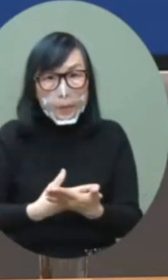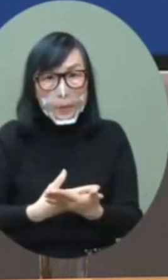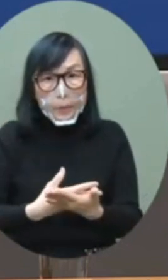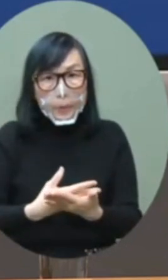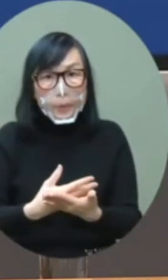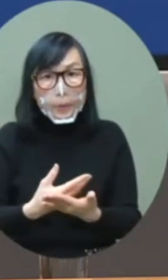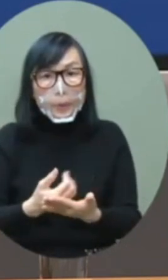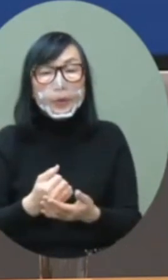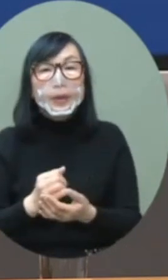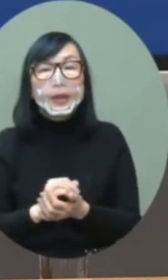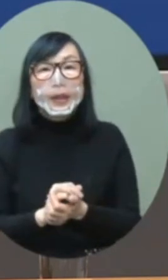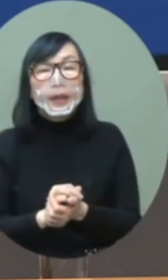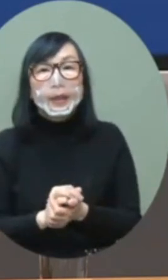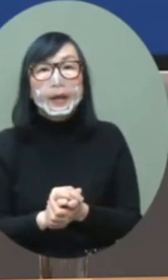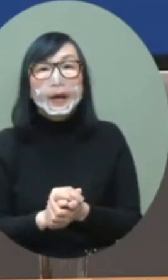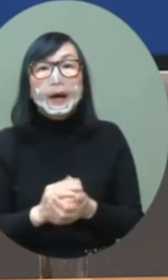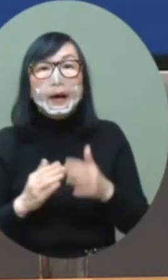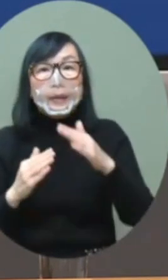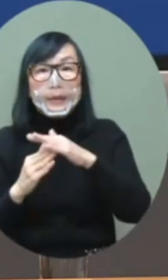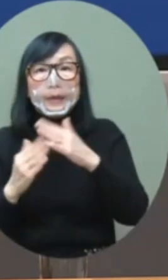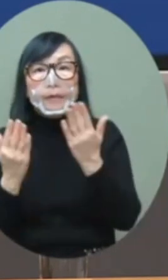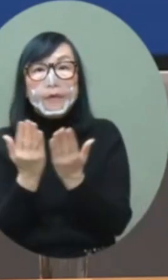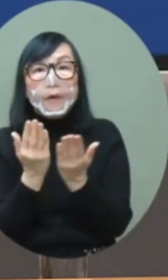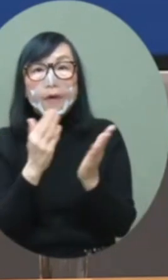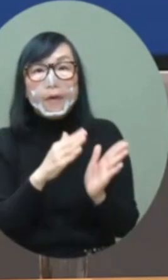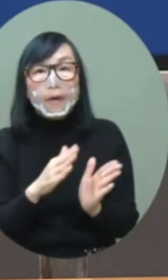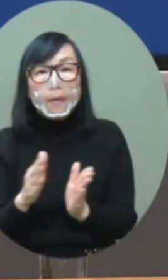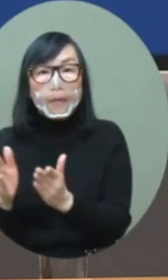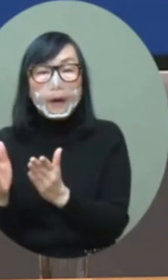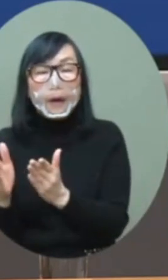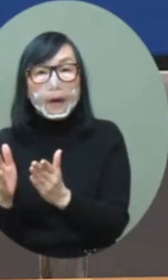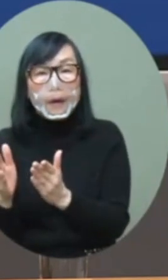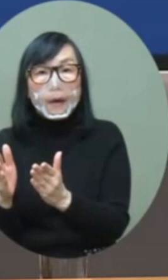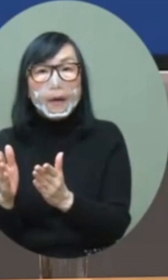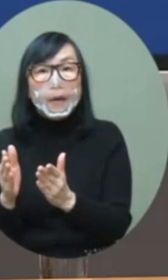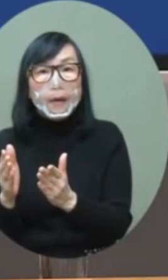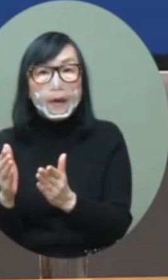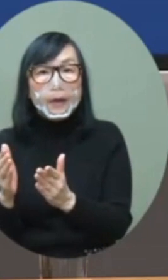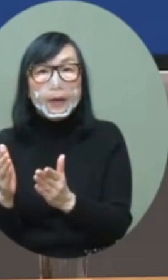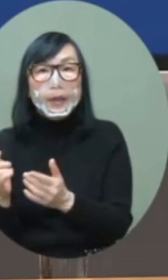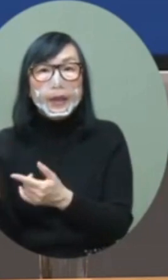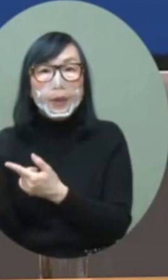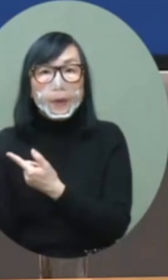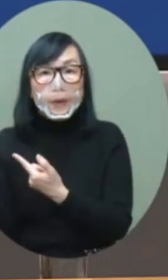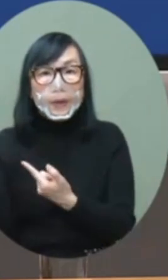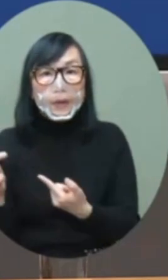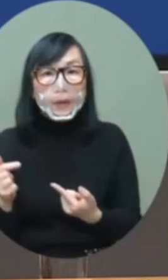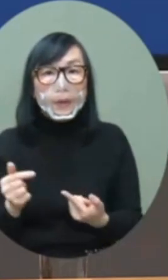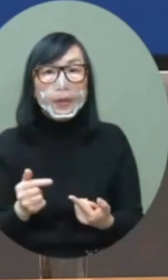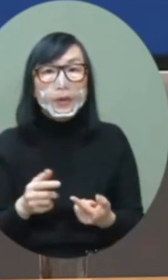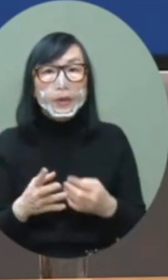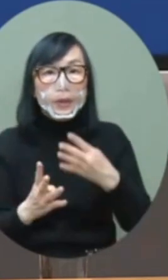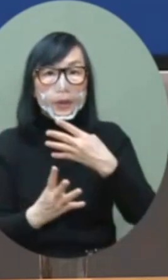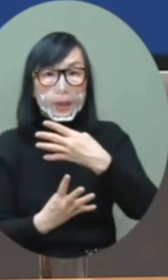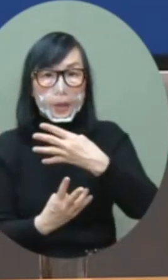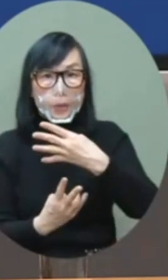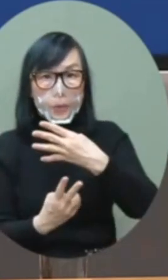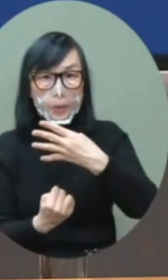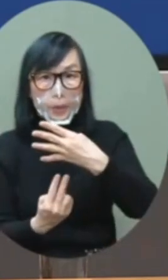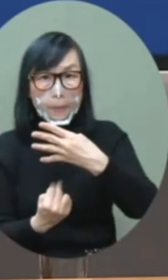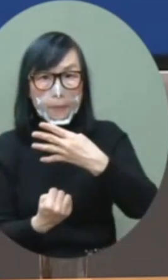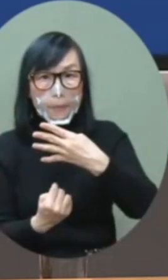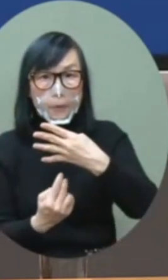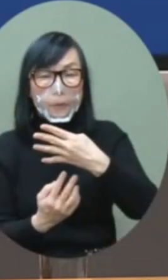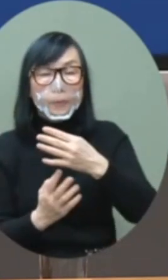class education, will last until the 20th of April, because nobody would imagine at that point